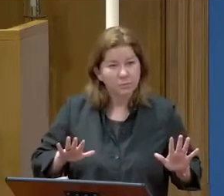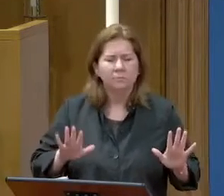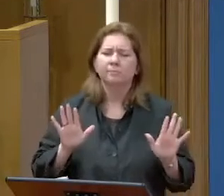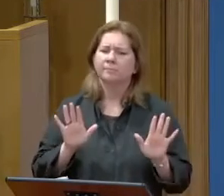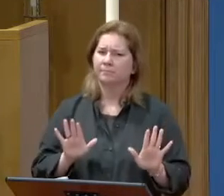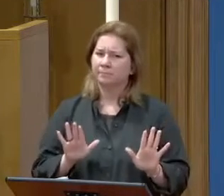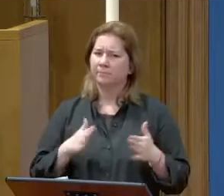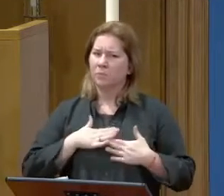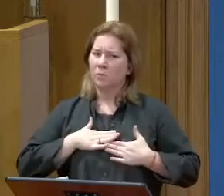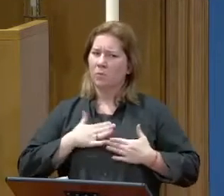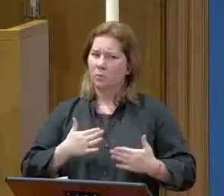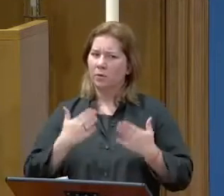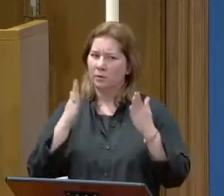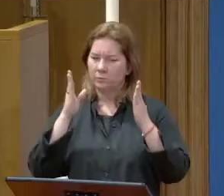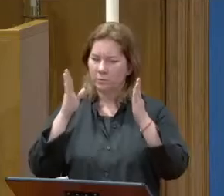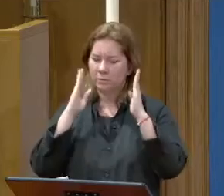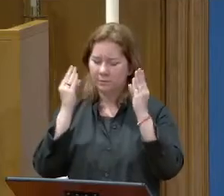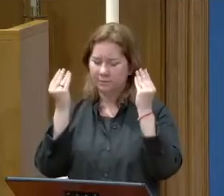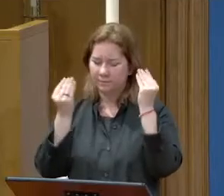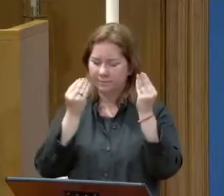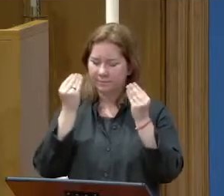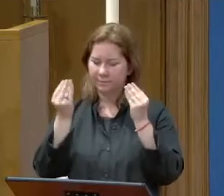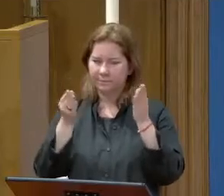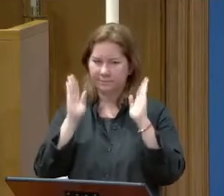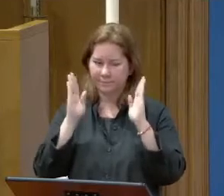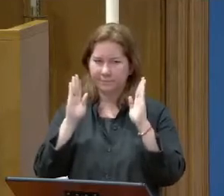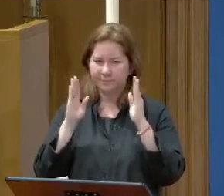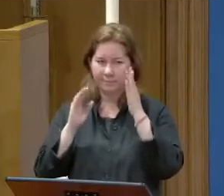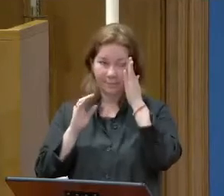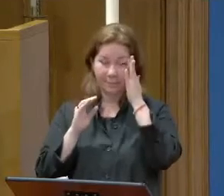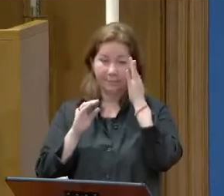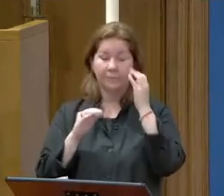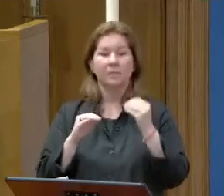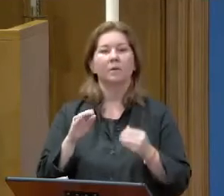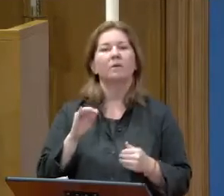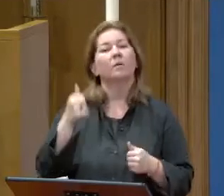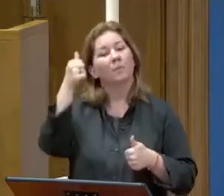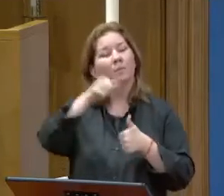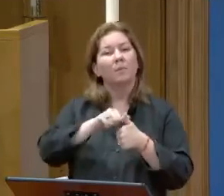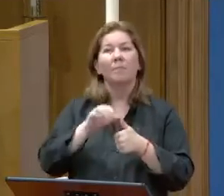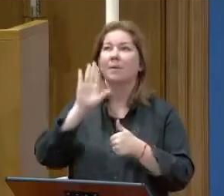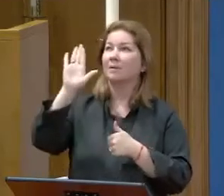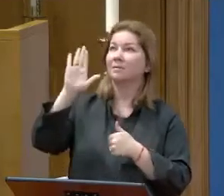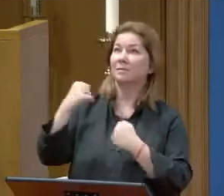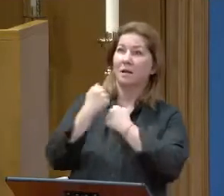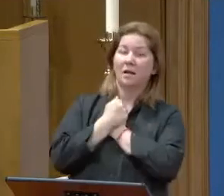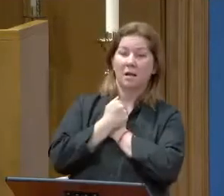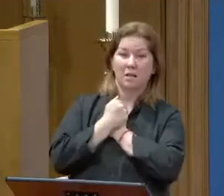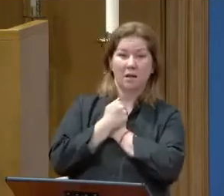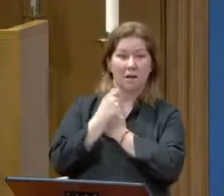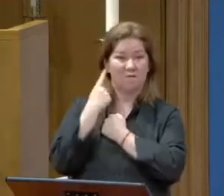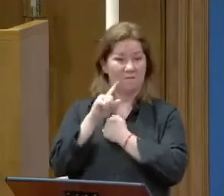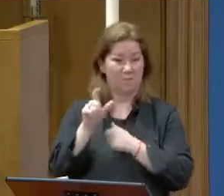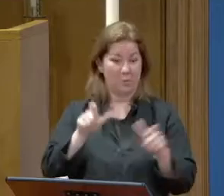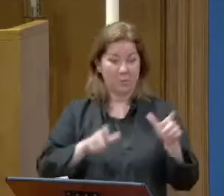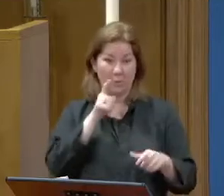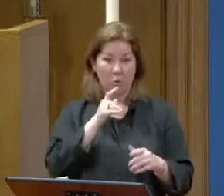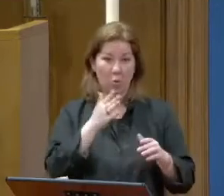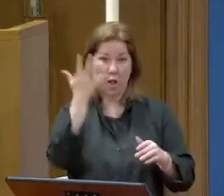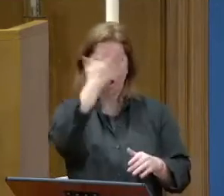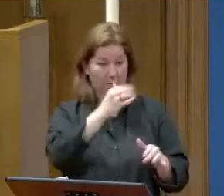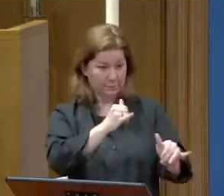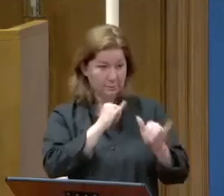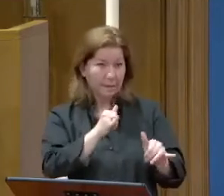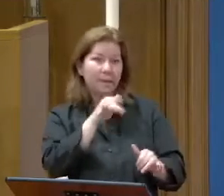while. We also need to remember that the love of God is not just for people who look like us and talk like us